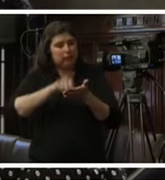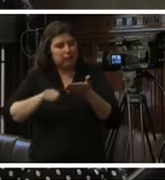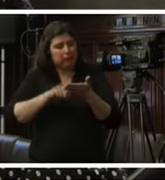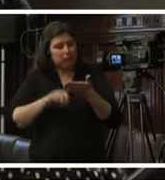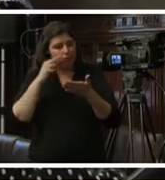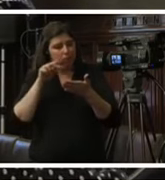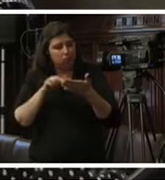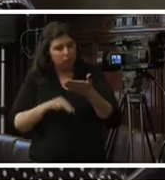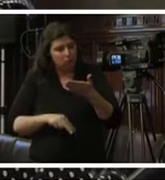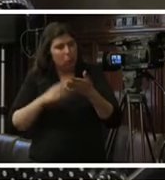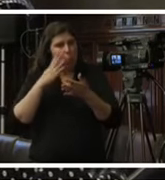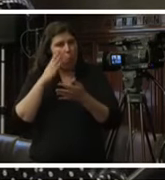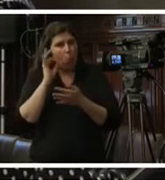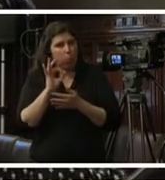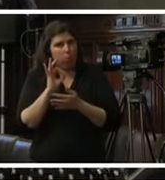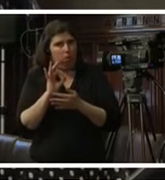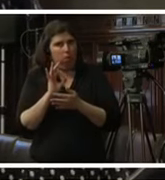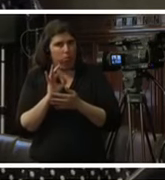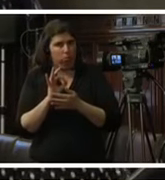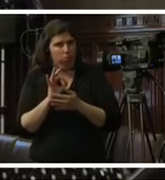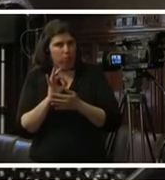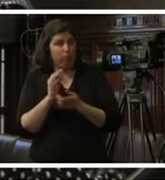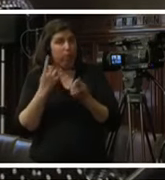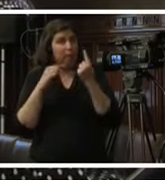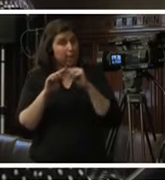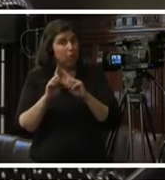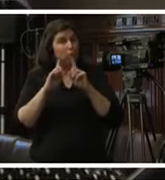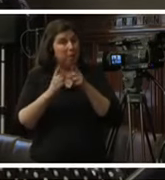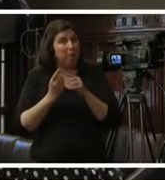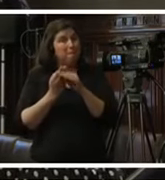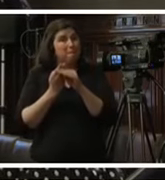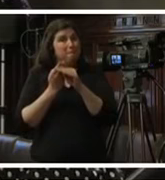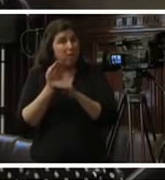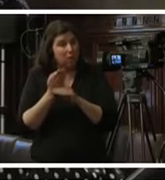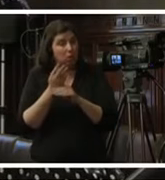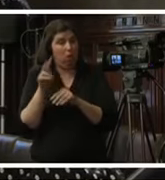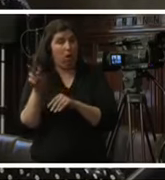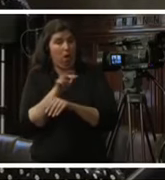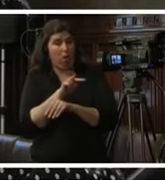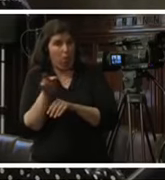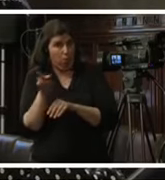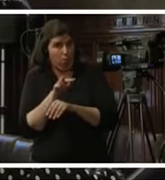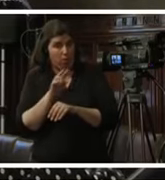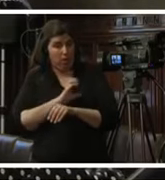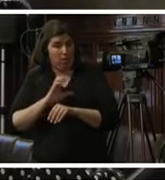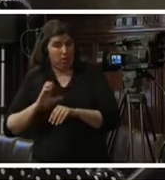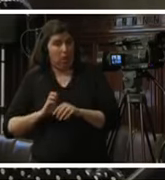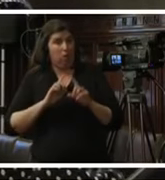I do ask both sides if you could add to your